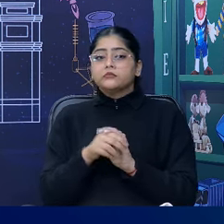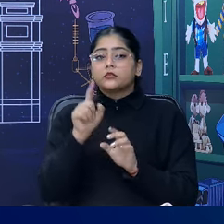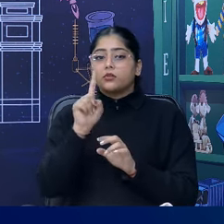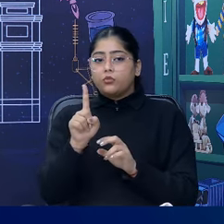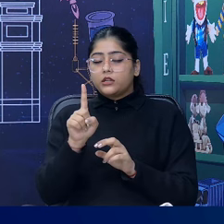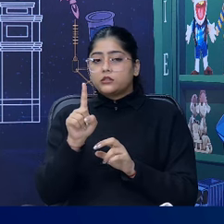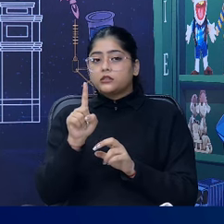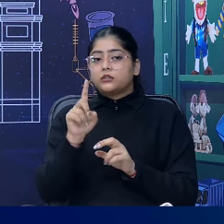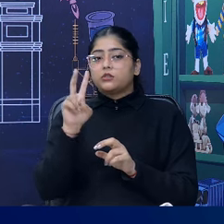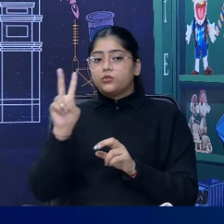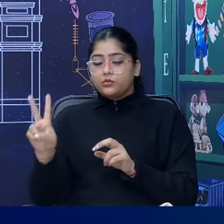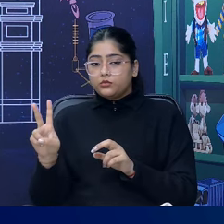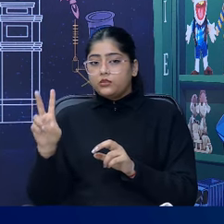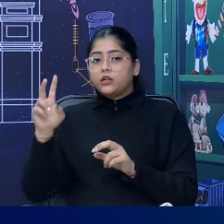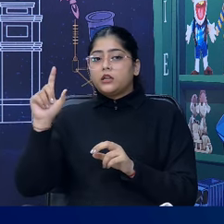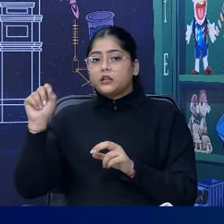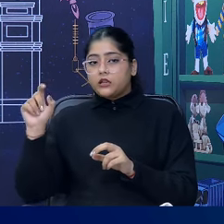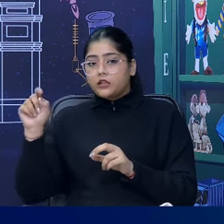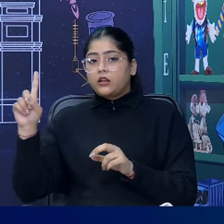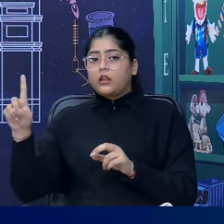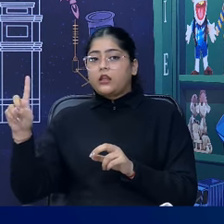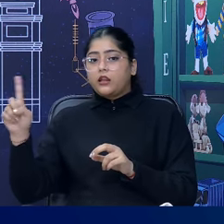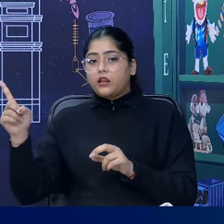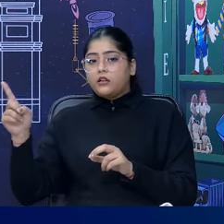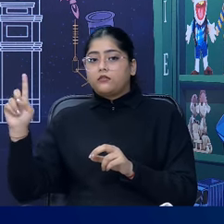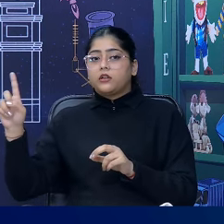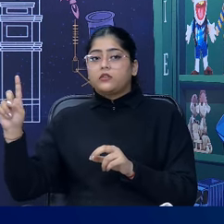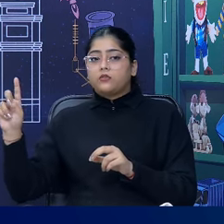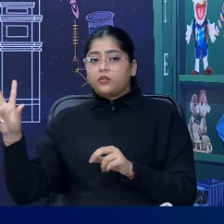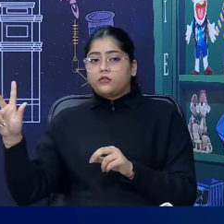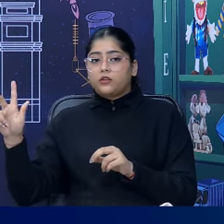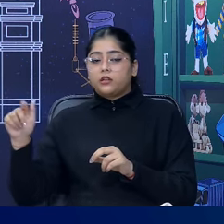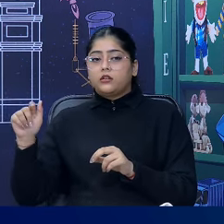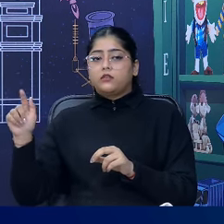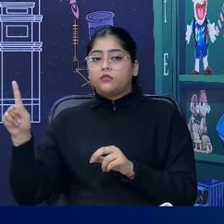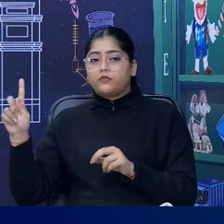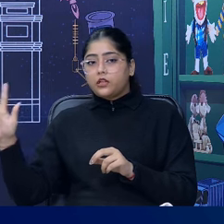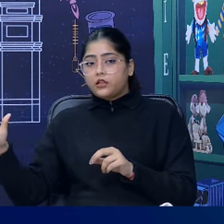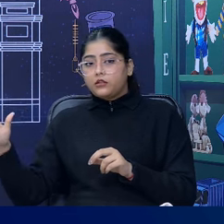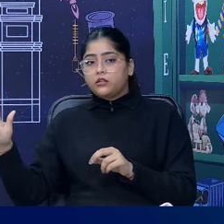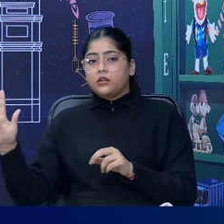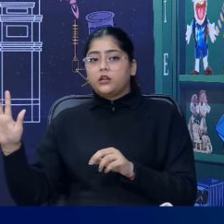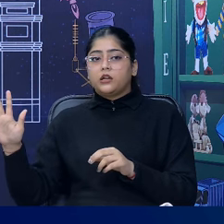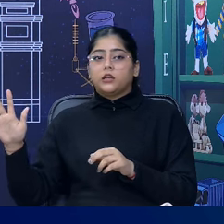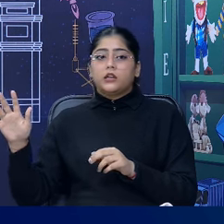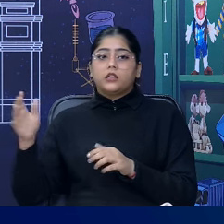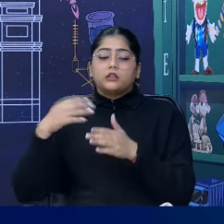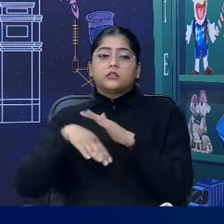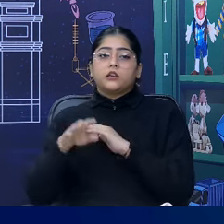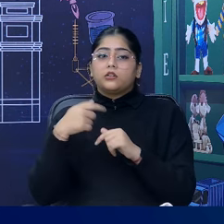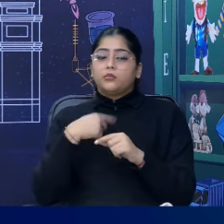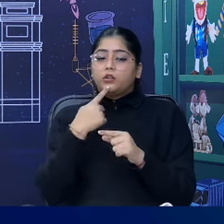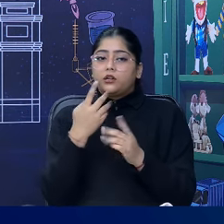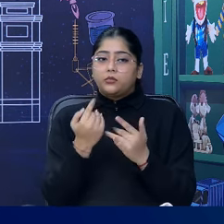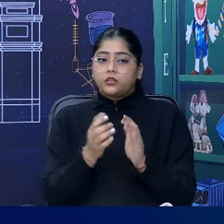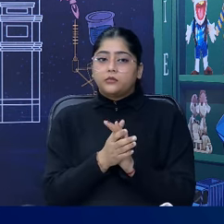1, 2, 10, 11, 15 and here universal set we can say